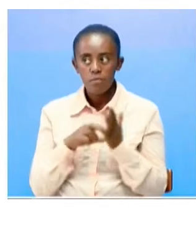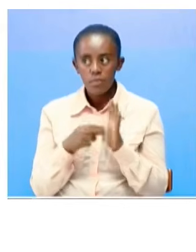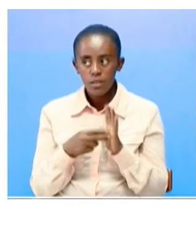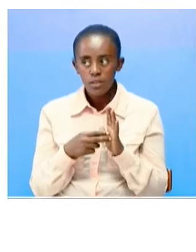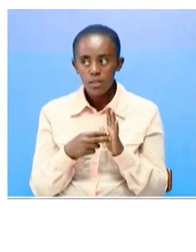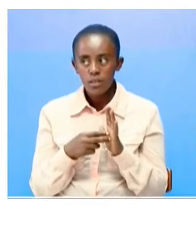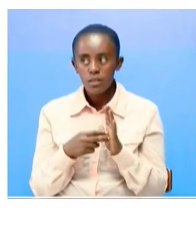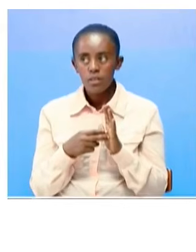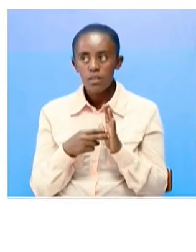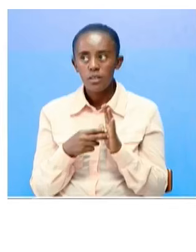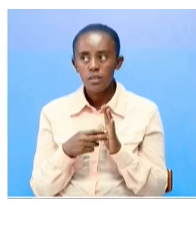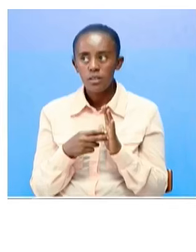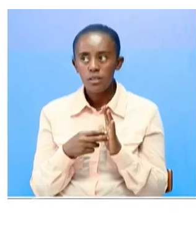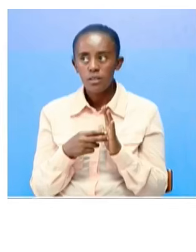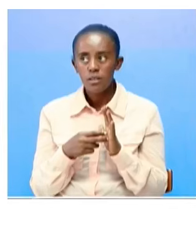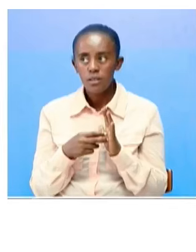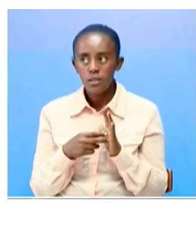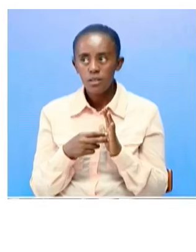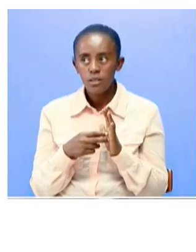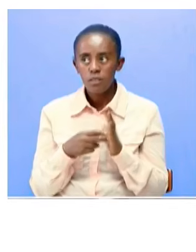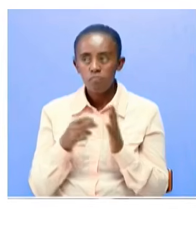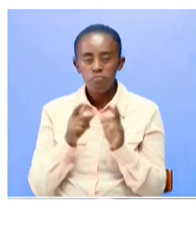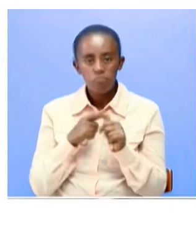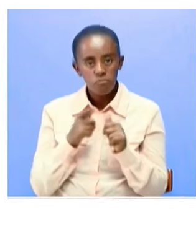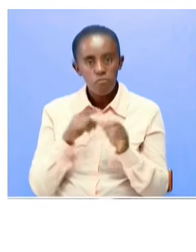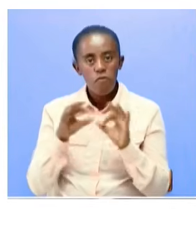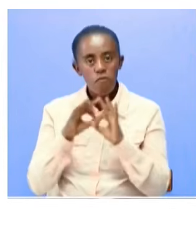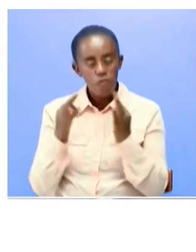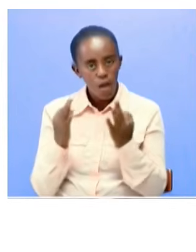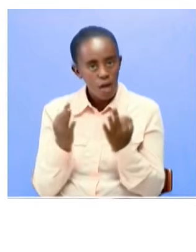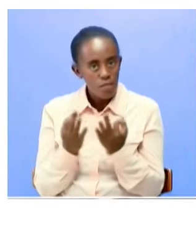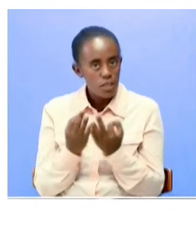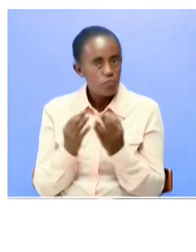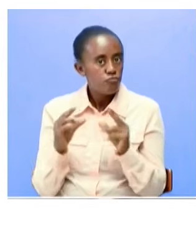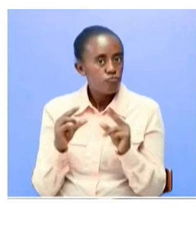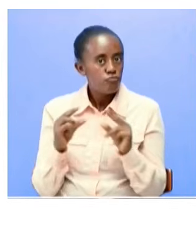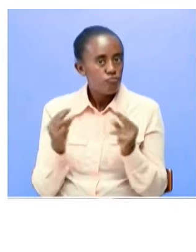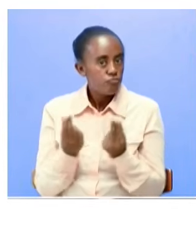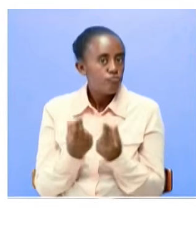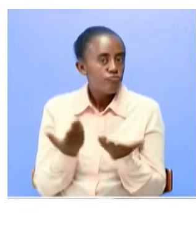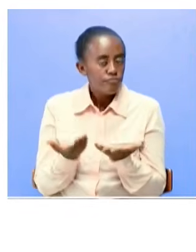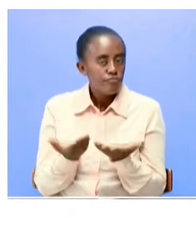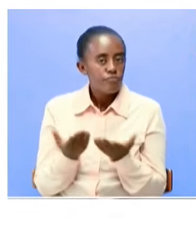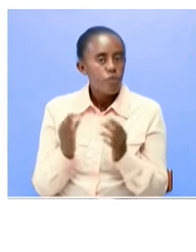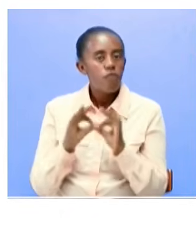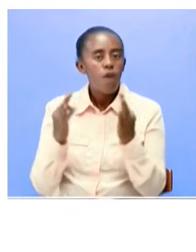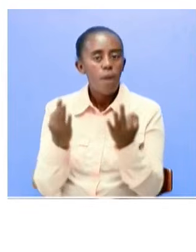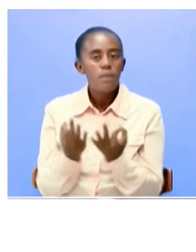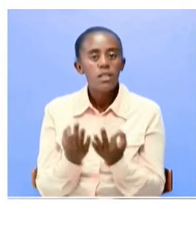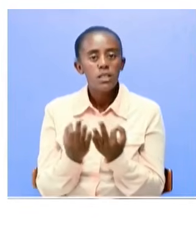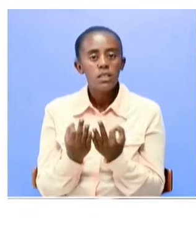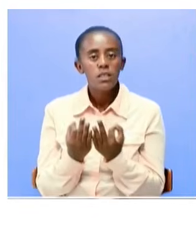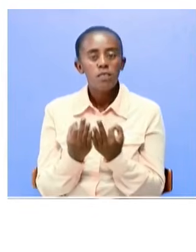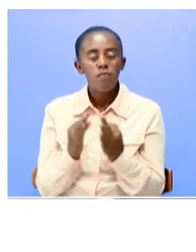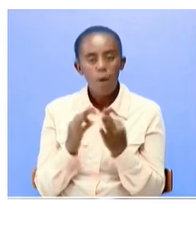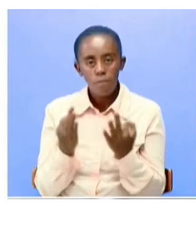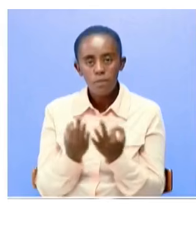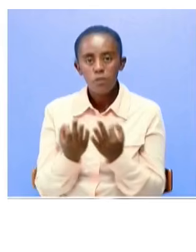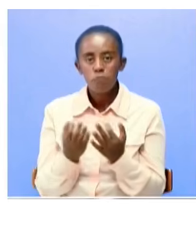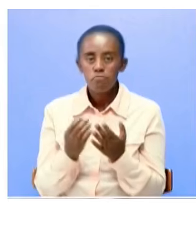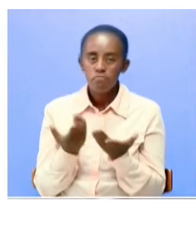you have to write here family background. Family background should be written.